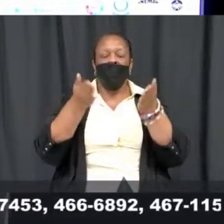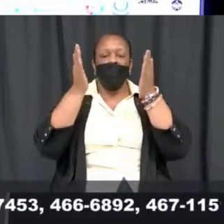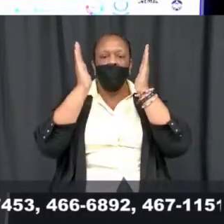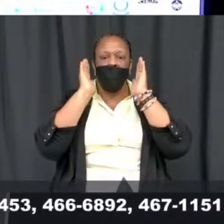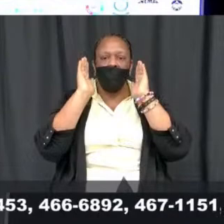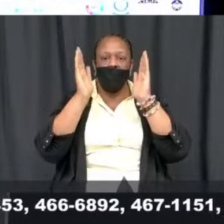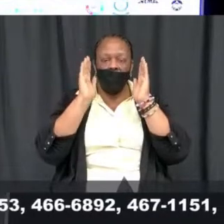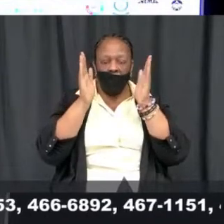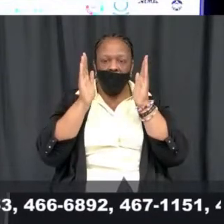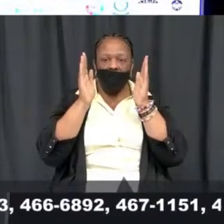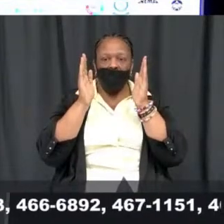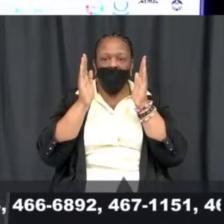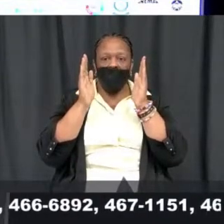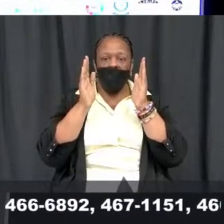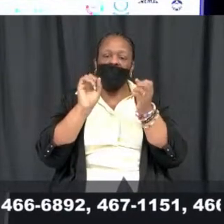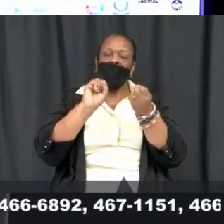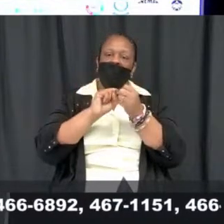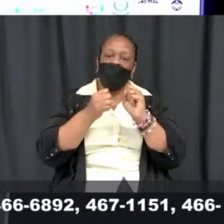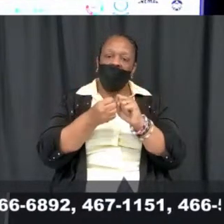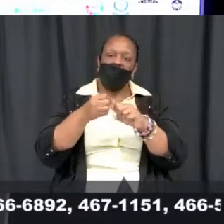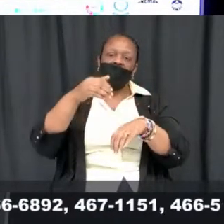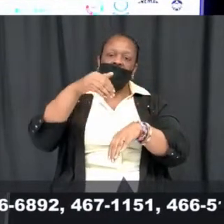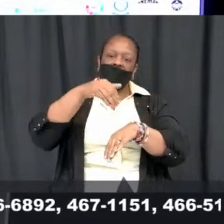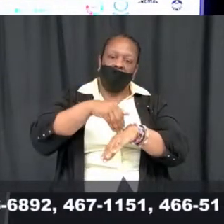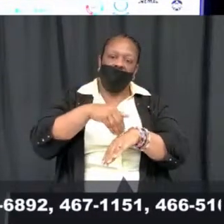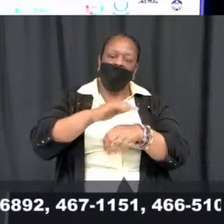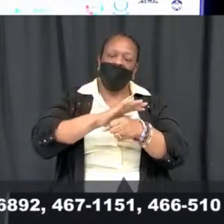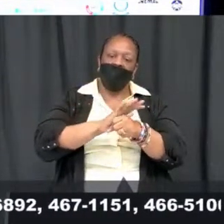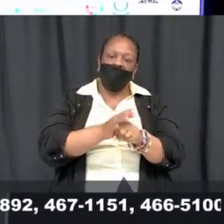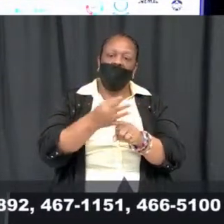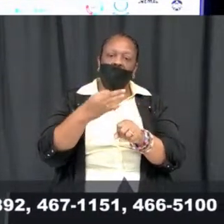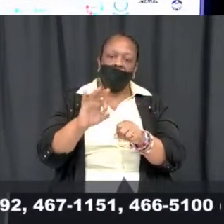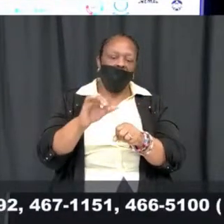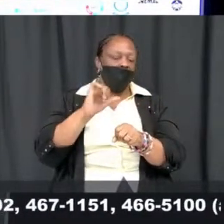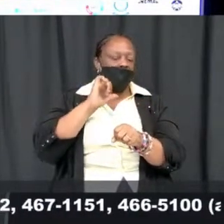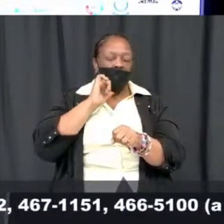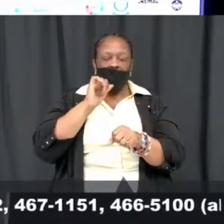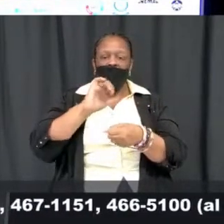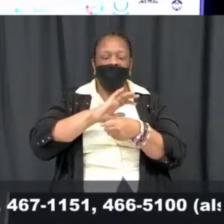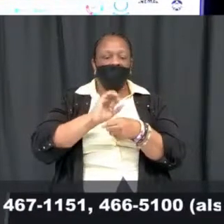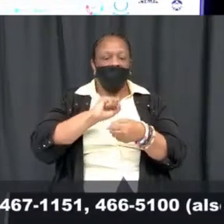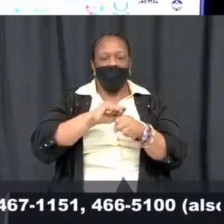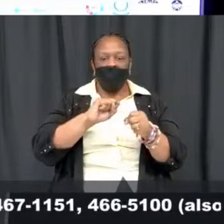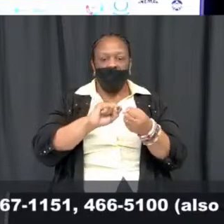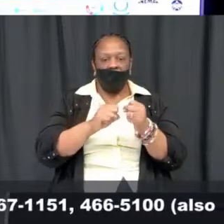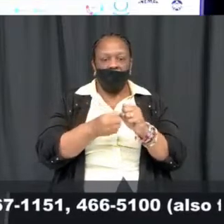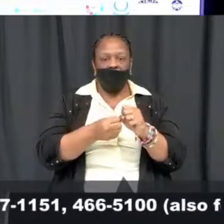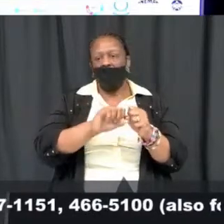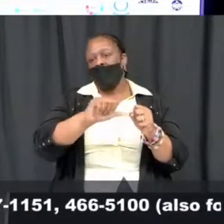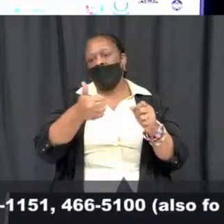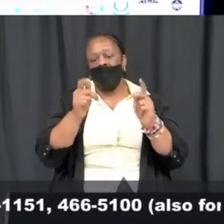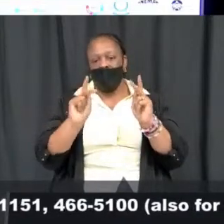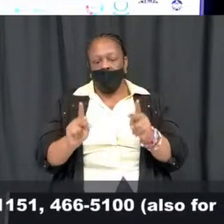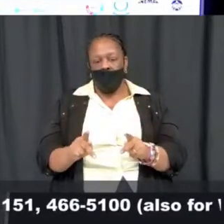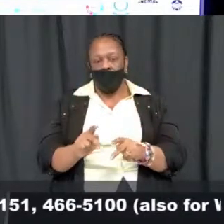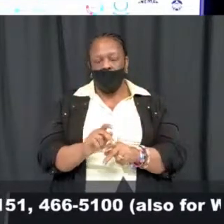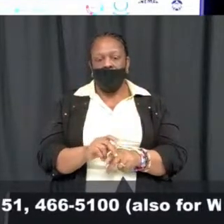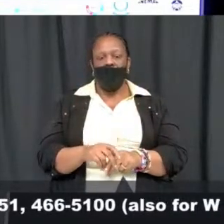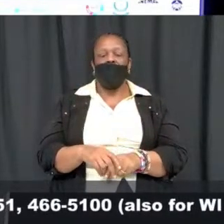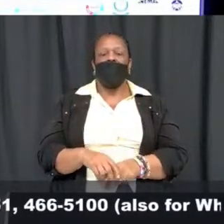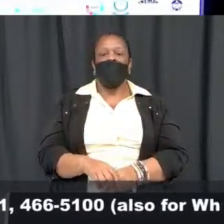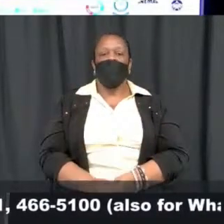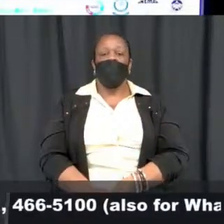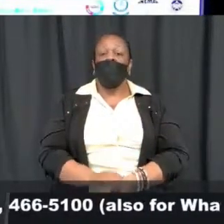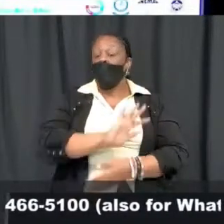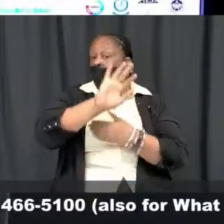fight against COVID-19. This is a fight the entire country have to take on